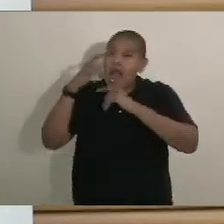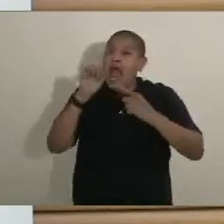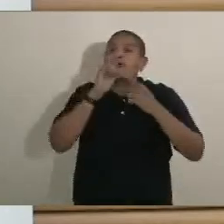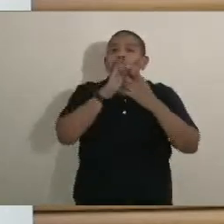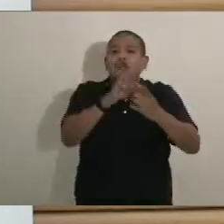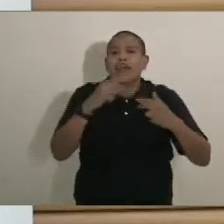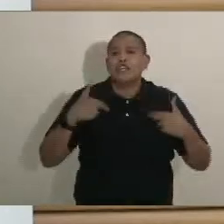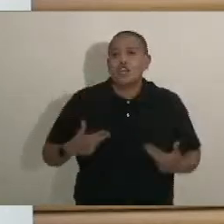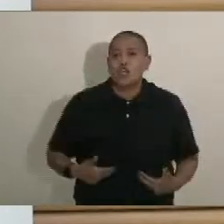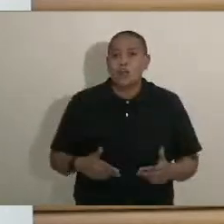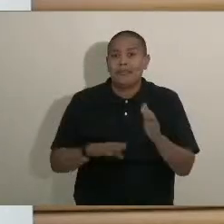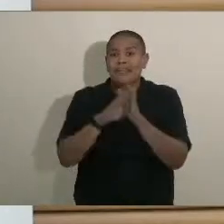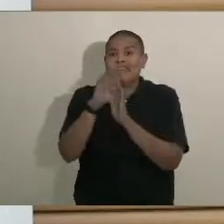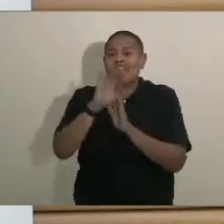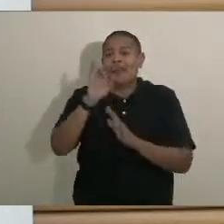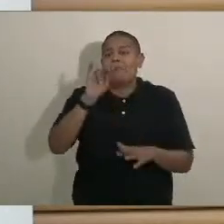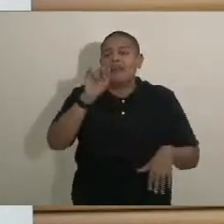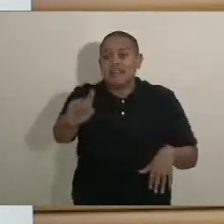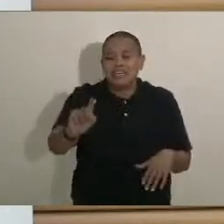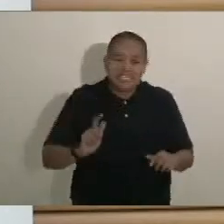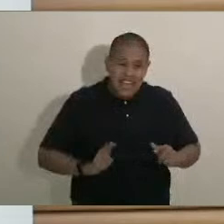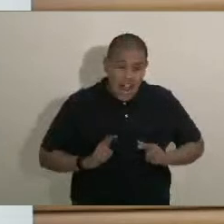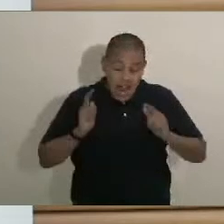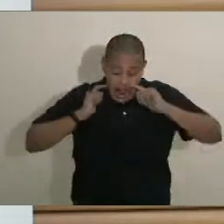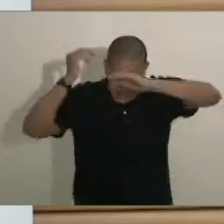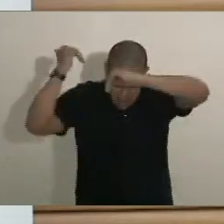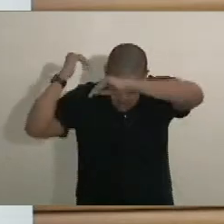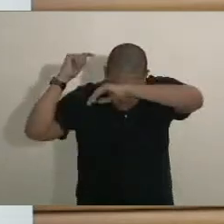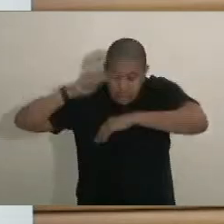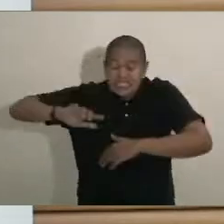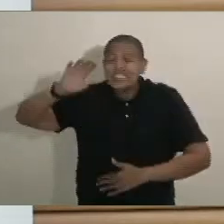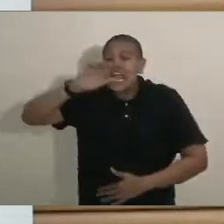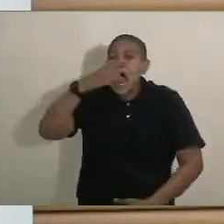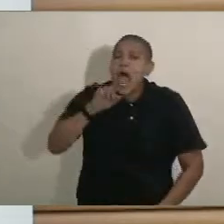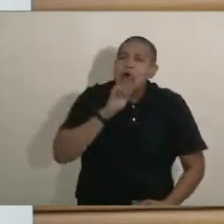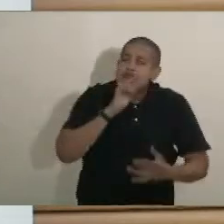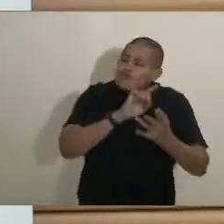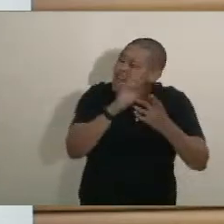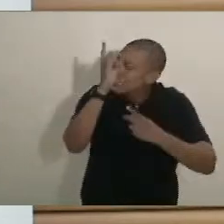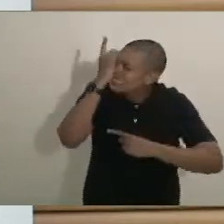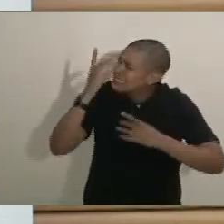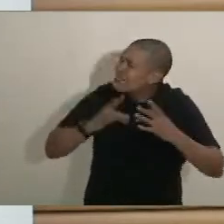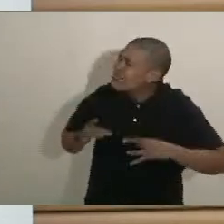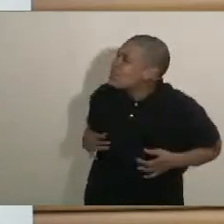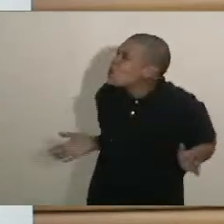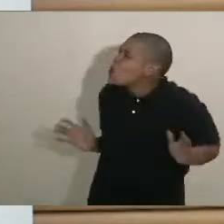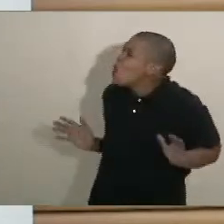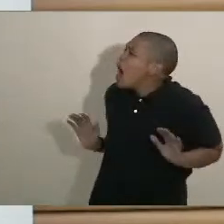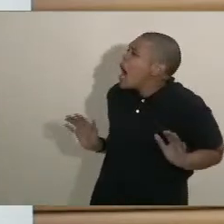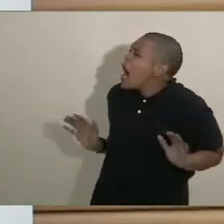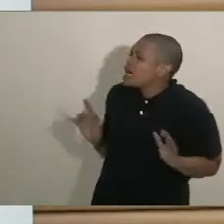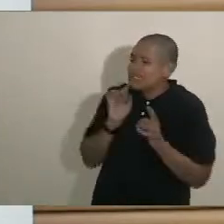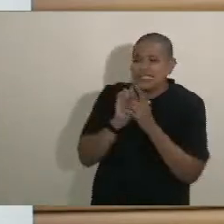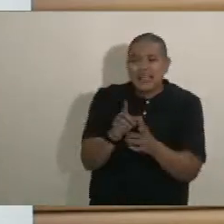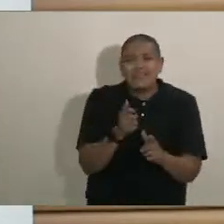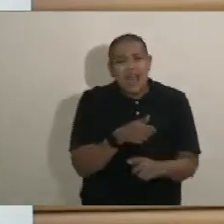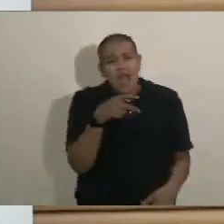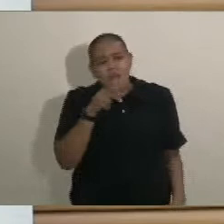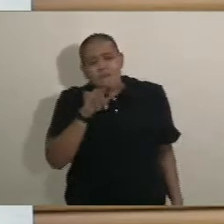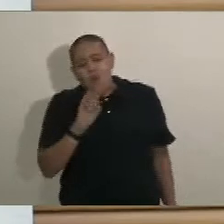Human Development Index, life expectancy, and so on, against diseases like polio and other